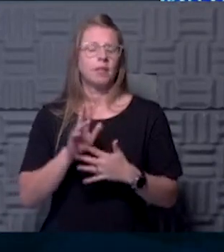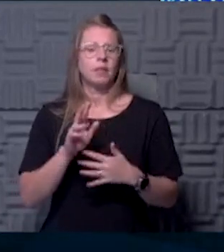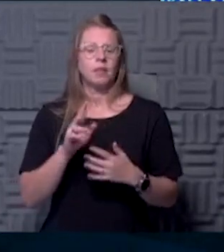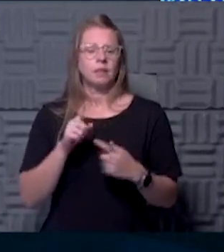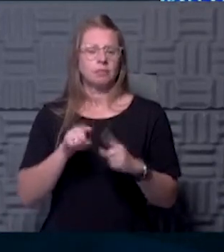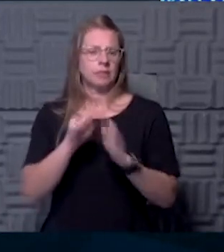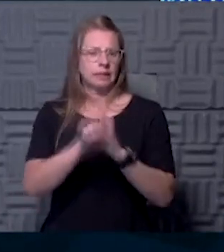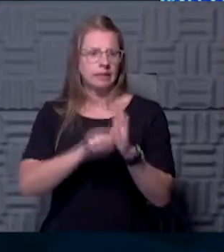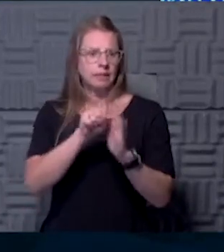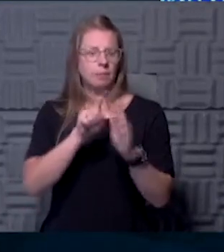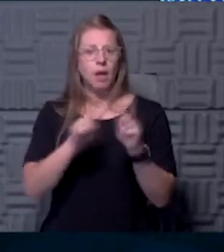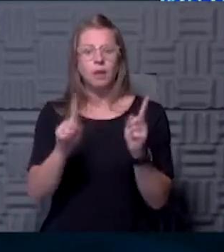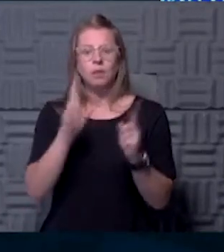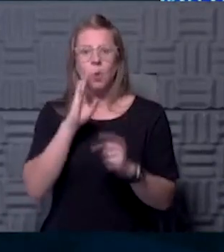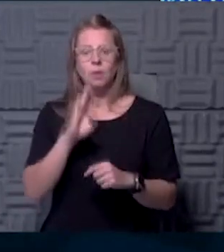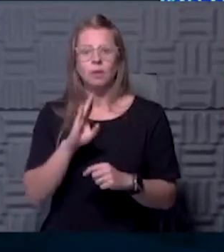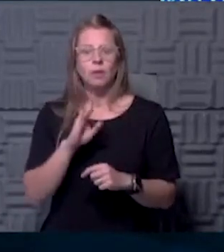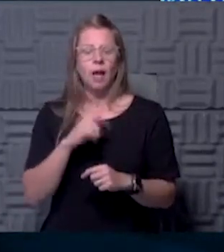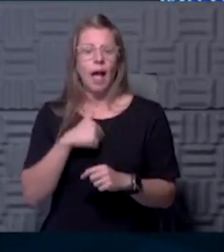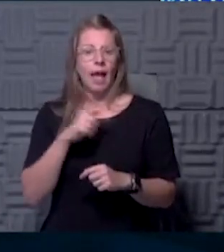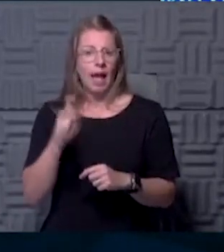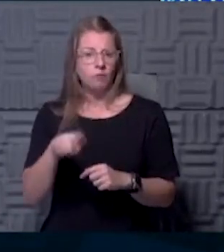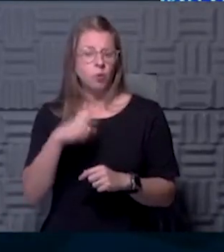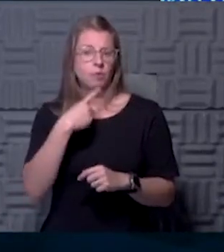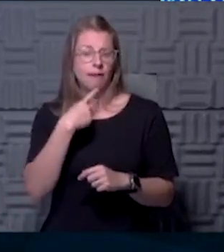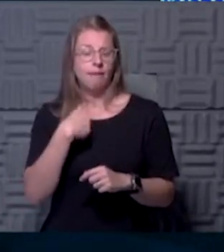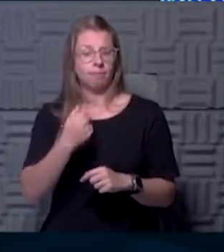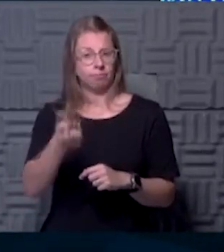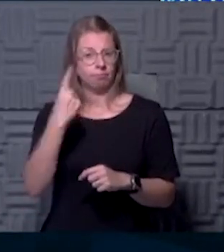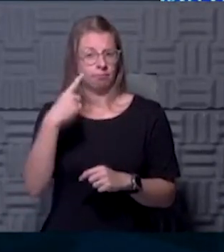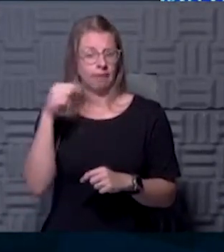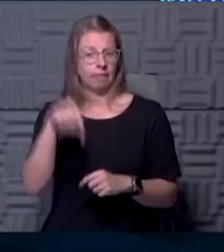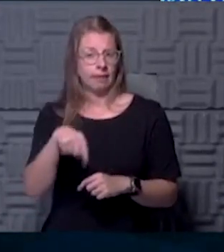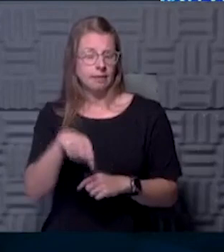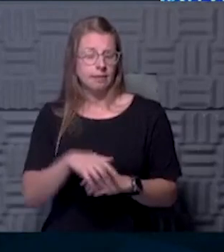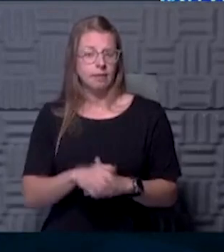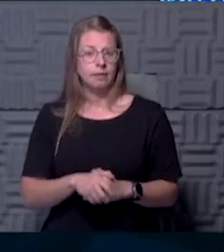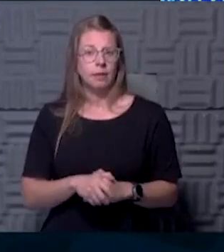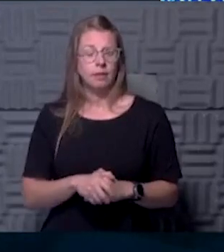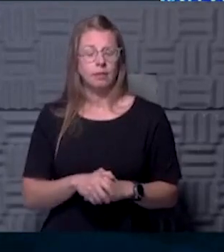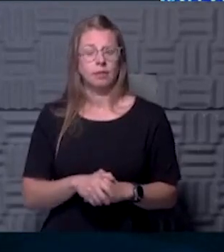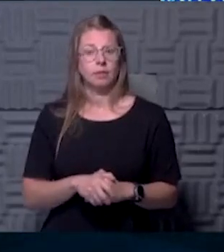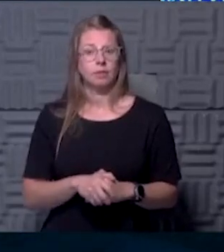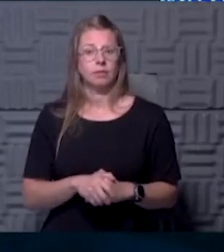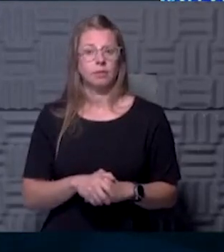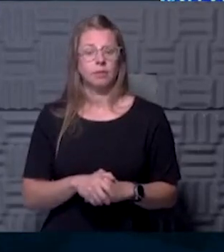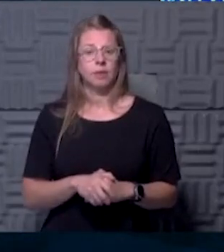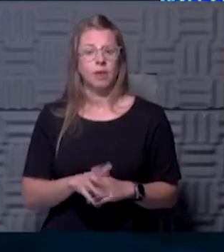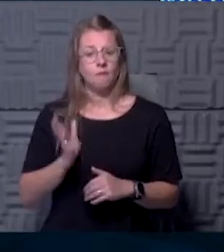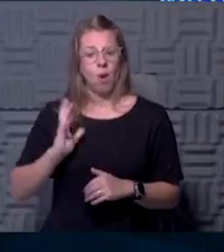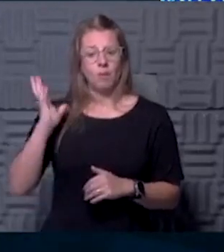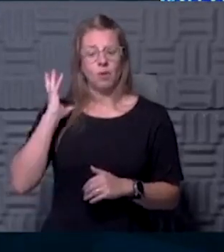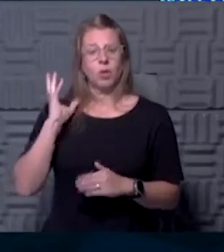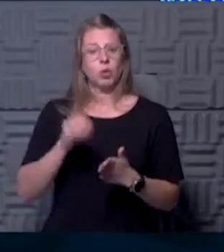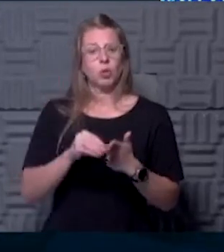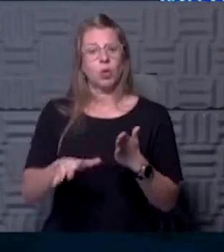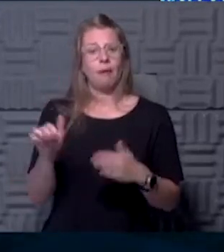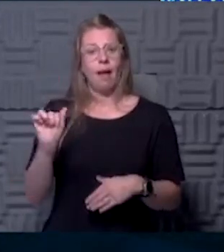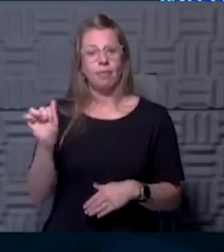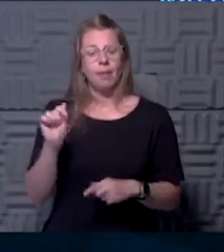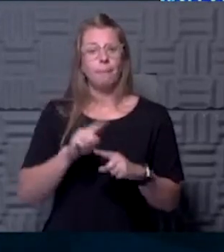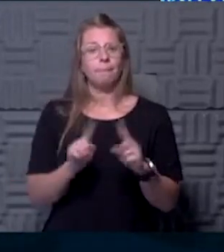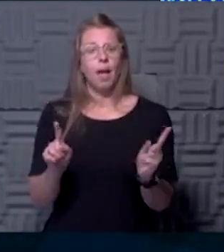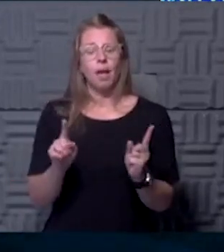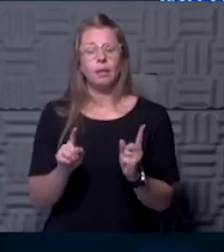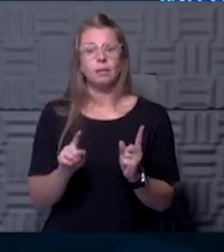and I just have to say that I understand this, as a former student athlete, but